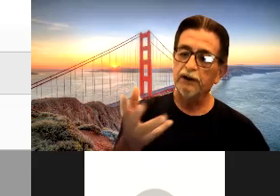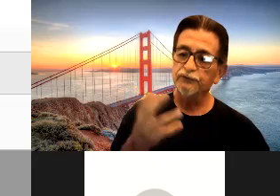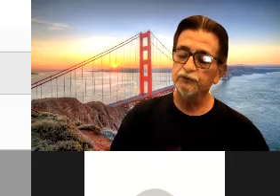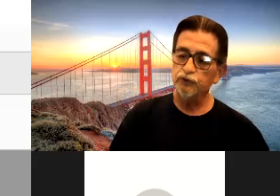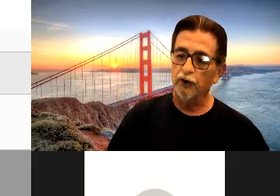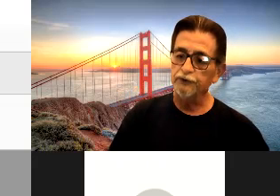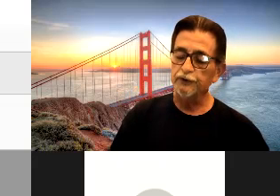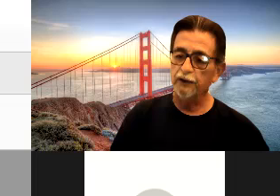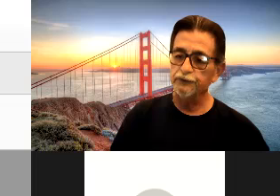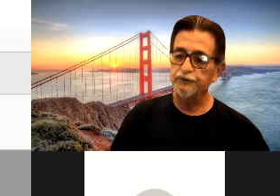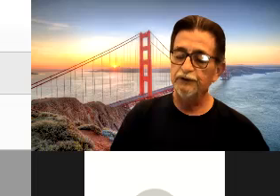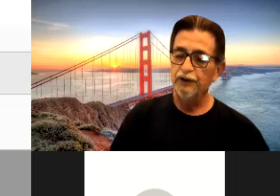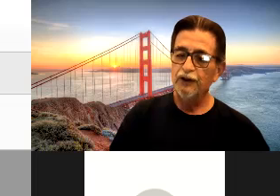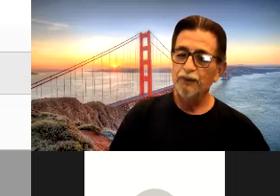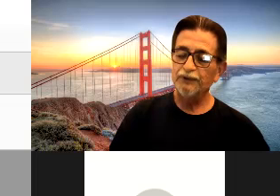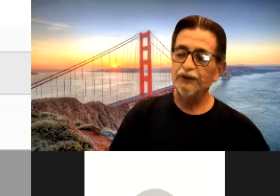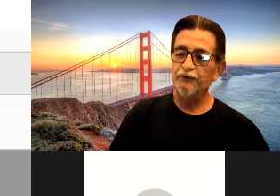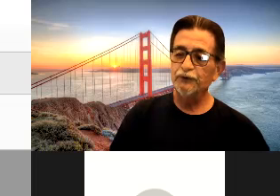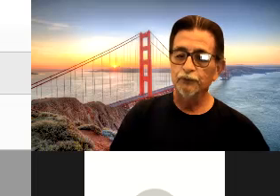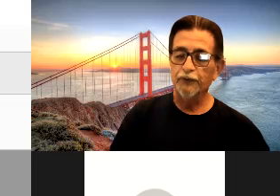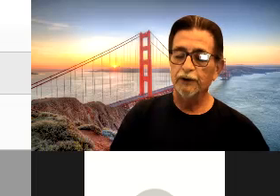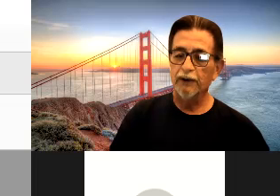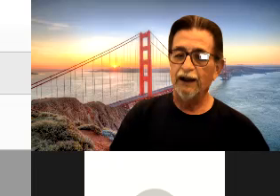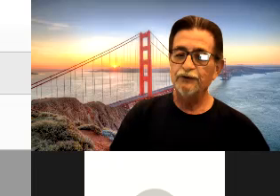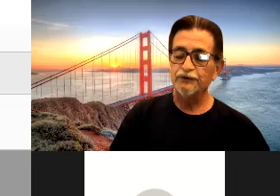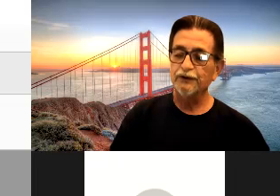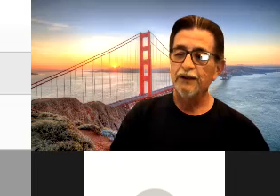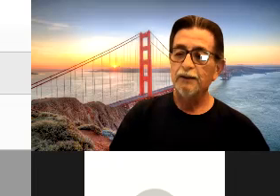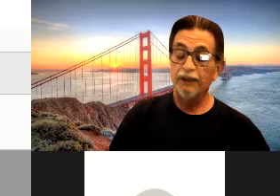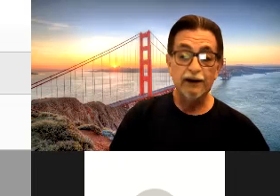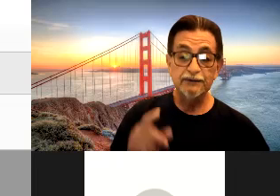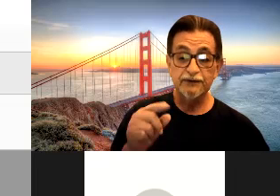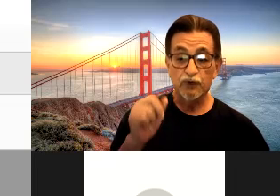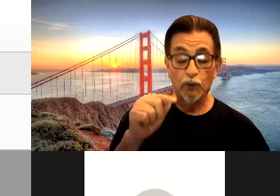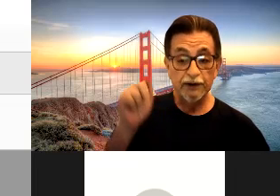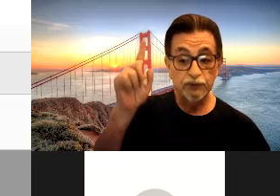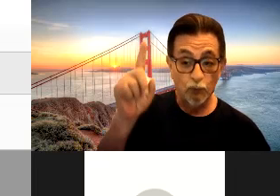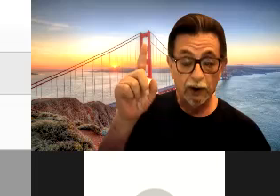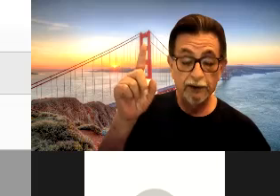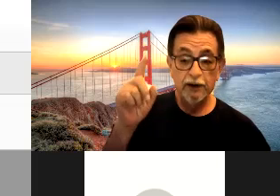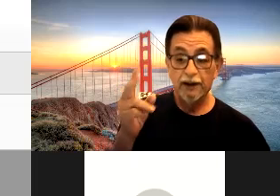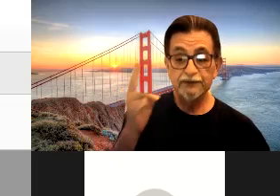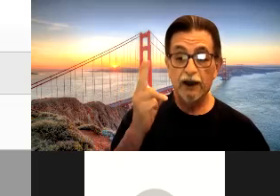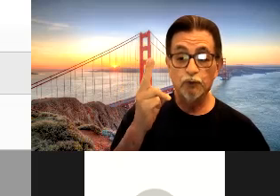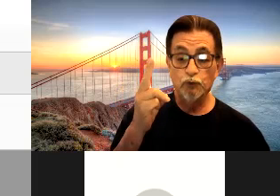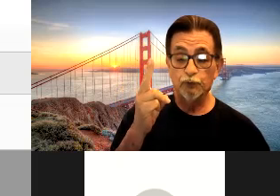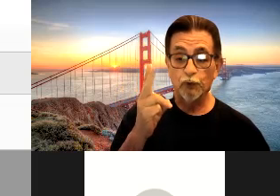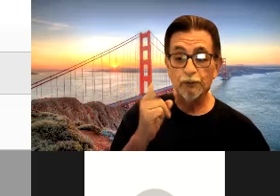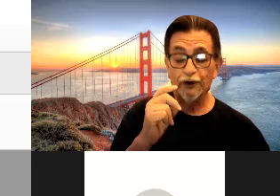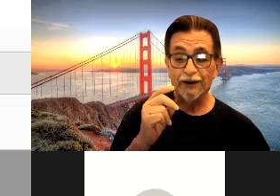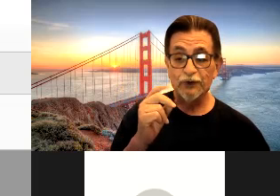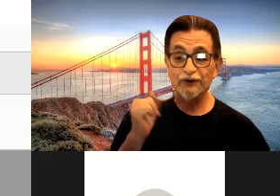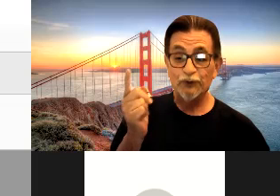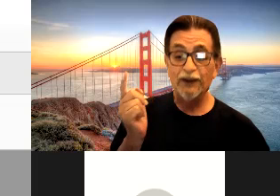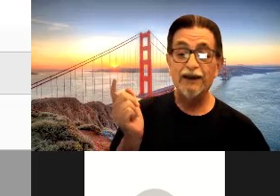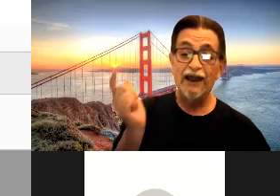us a plus charge on hydrogen. But the other cool thing about hydrogen, because it's a 1s1, it's got room for one